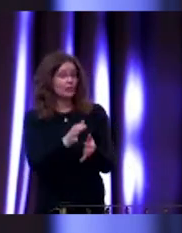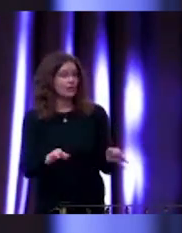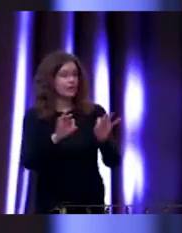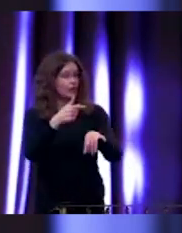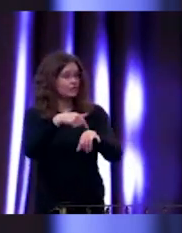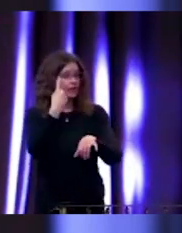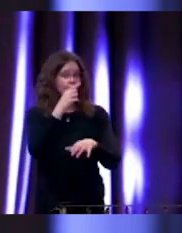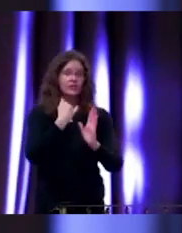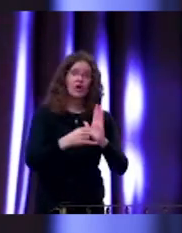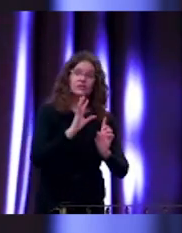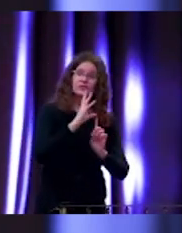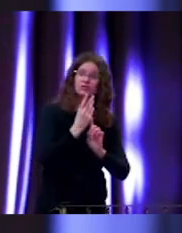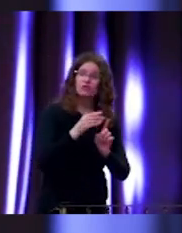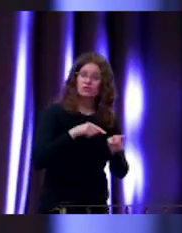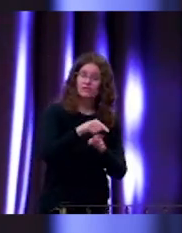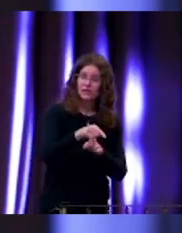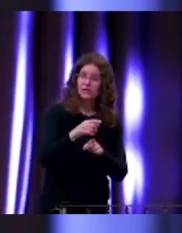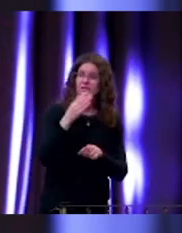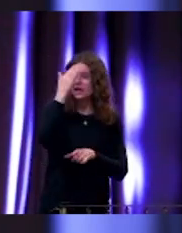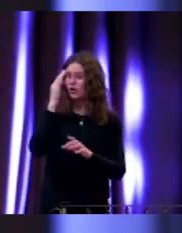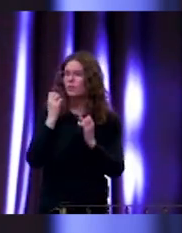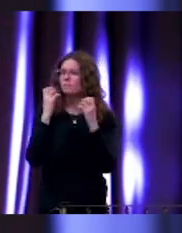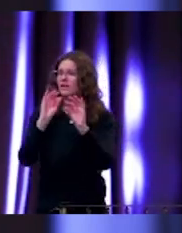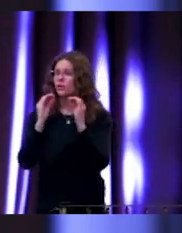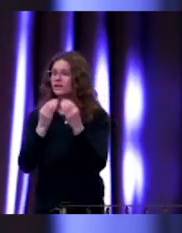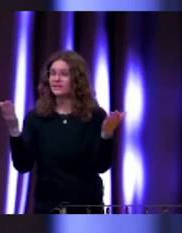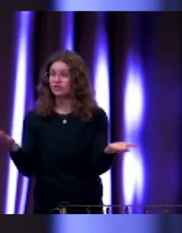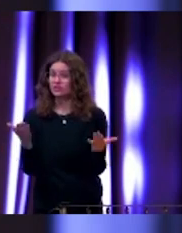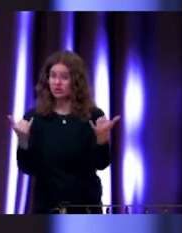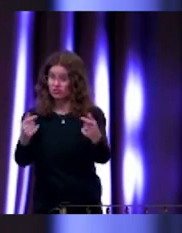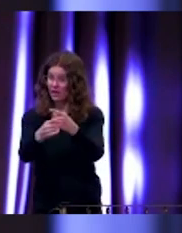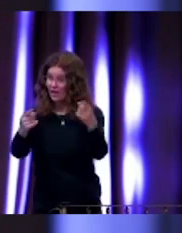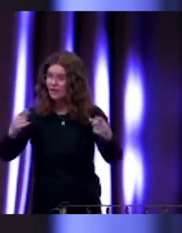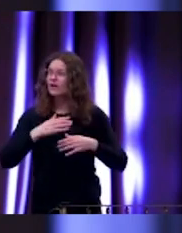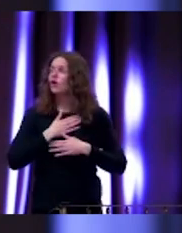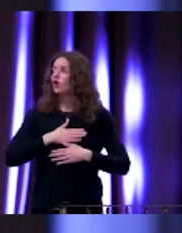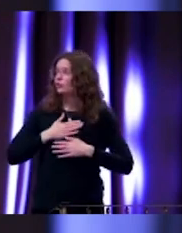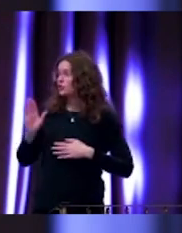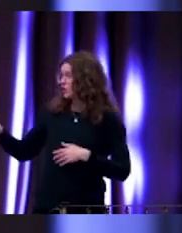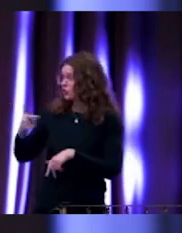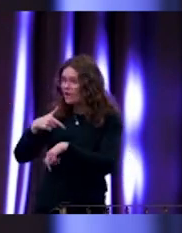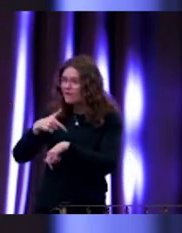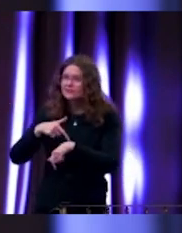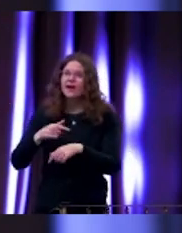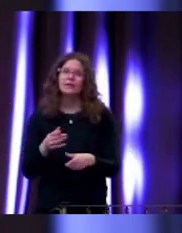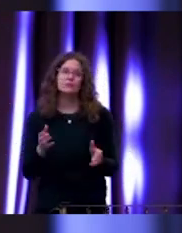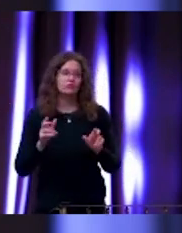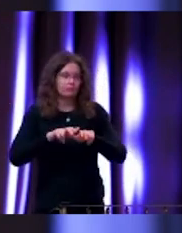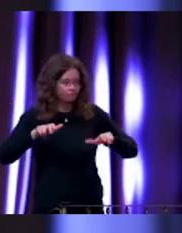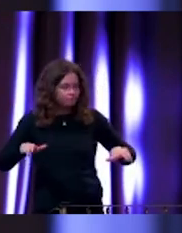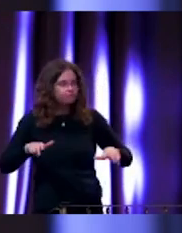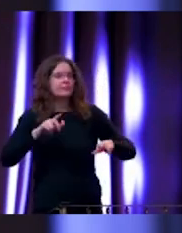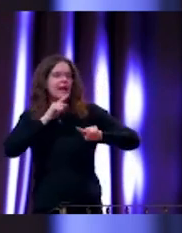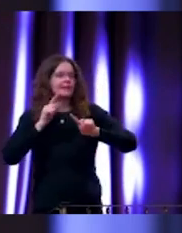time for the arts and culture field, and I know the organizations present today appreciate you taking the time to speak with us